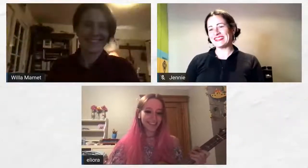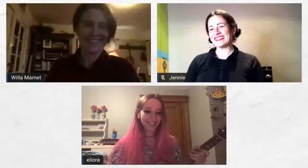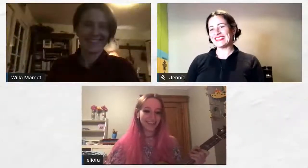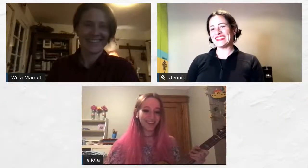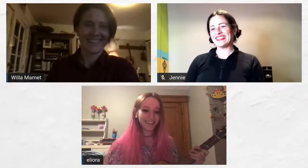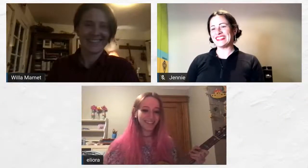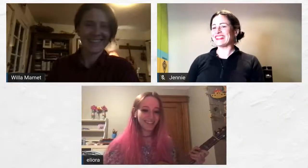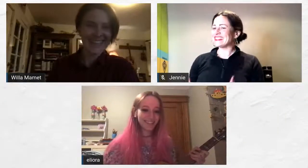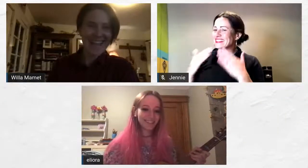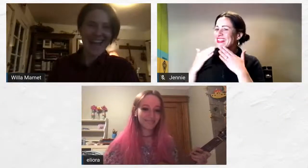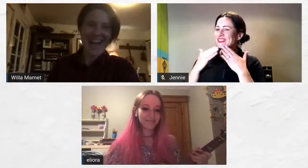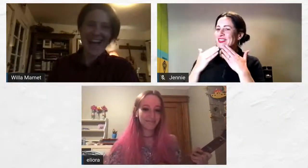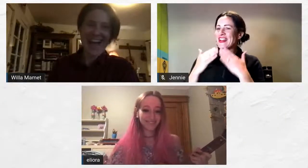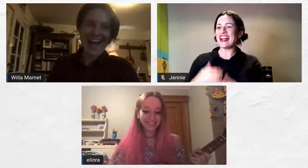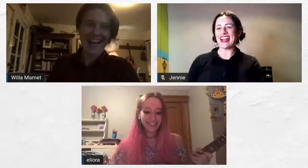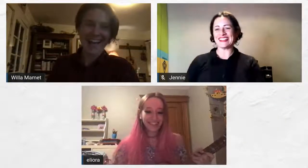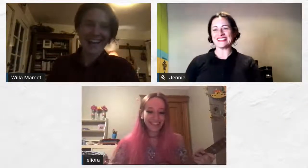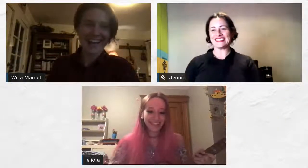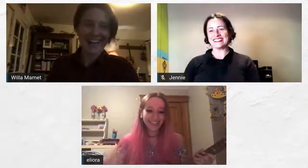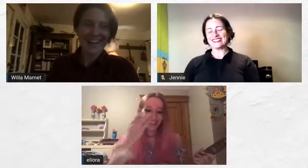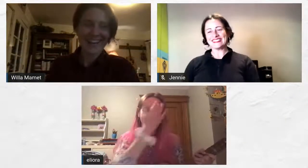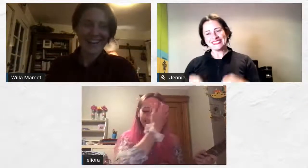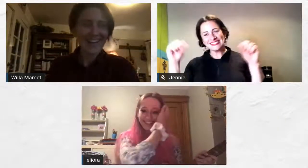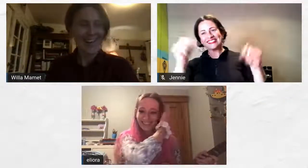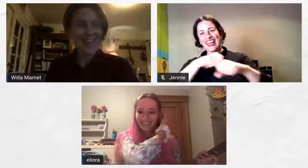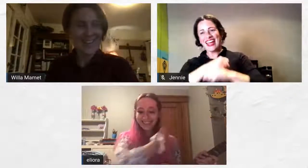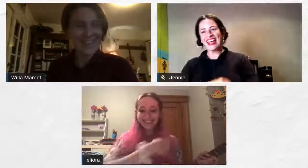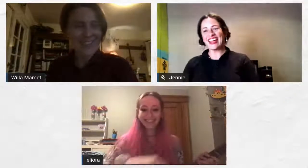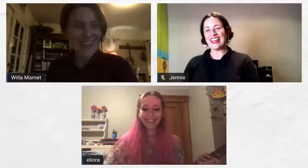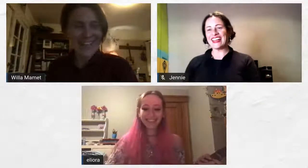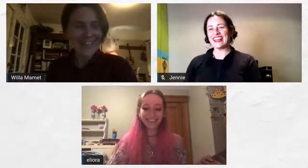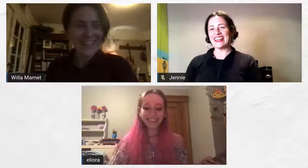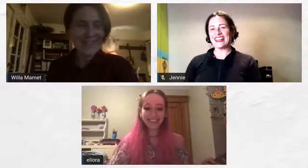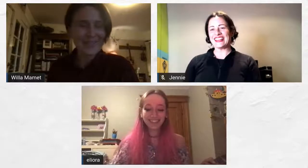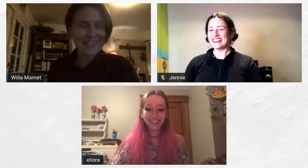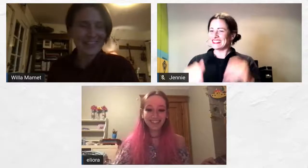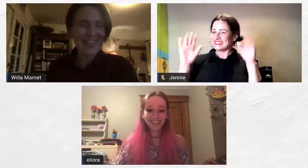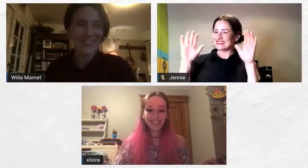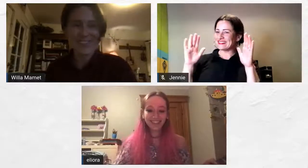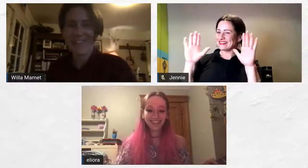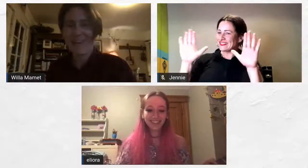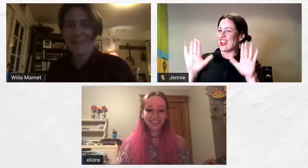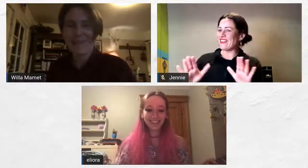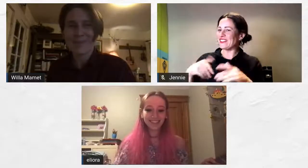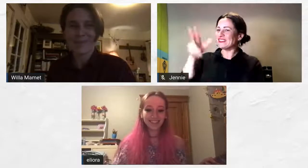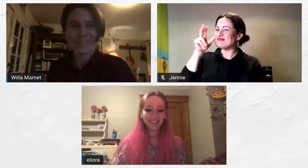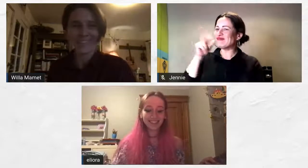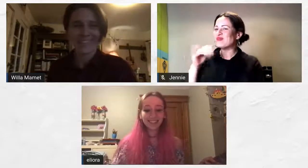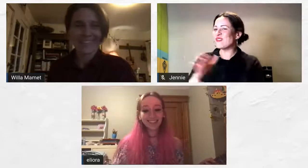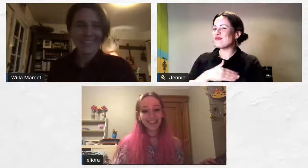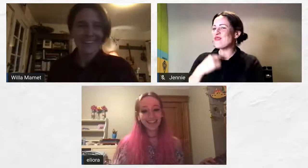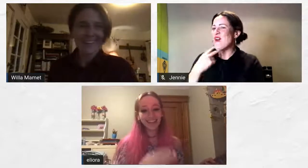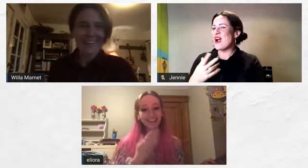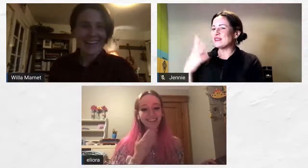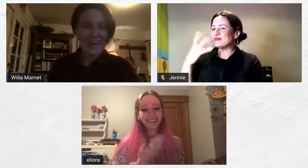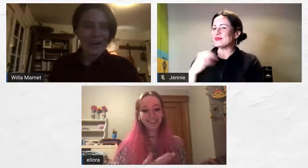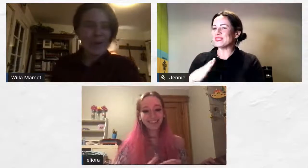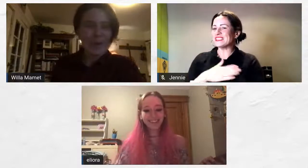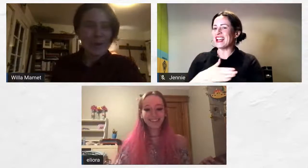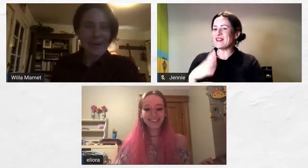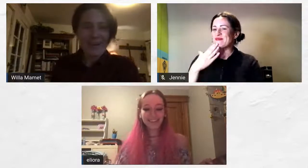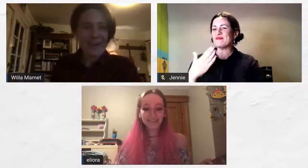Thank you so much. Yeah. Oh, so glad to hear your voice and hear your song. How beautiful. Thank